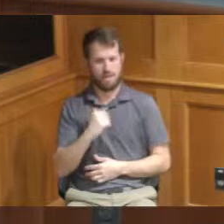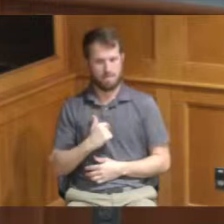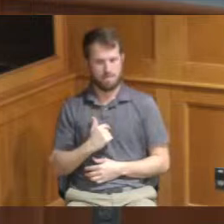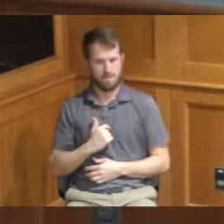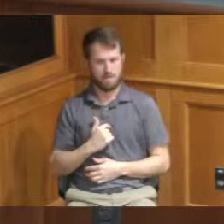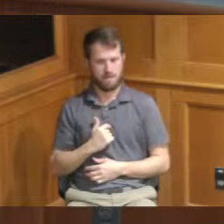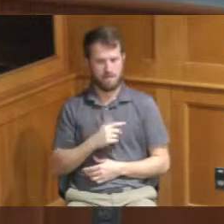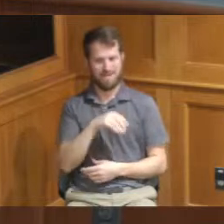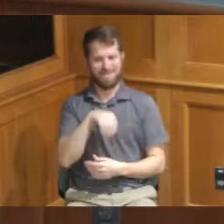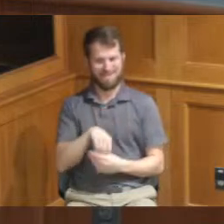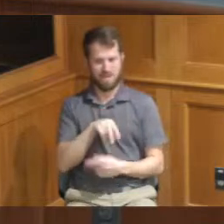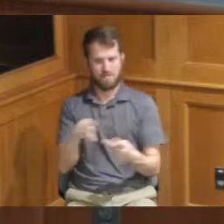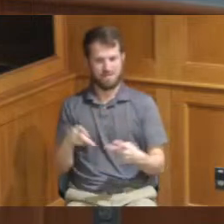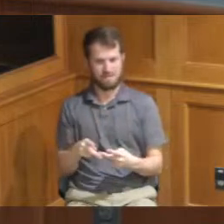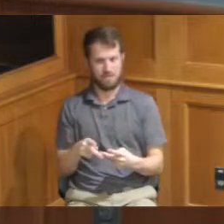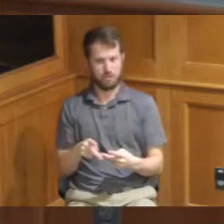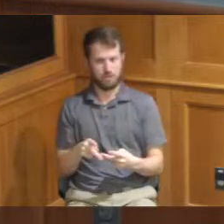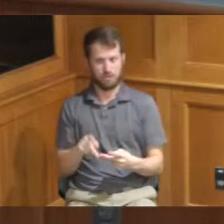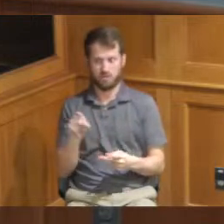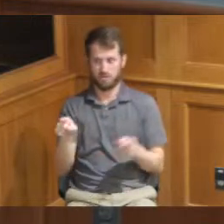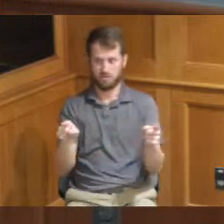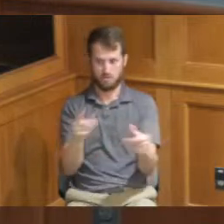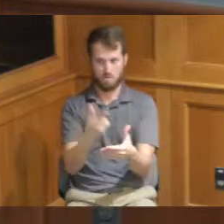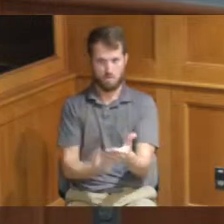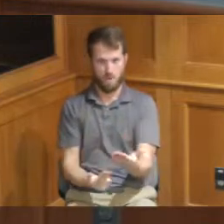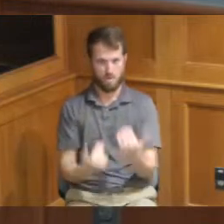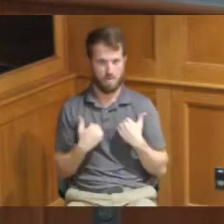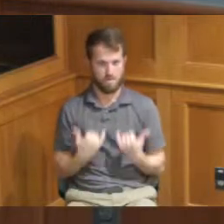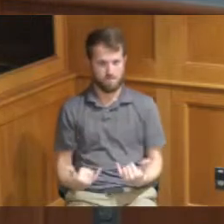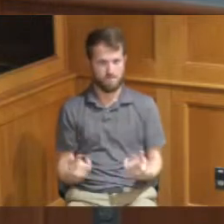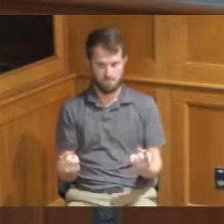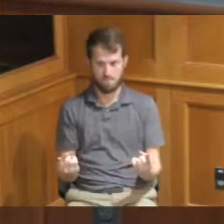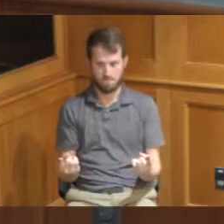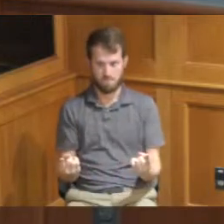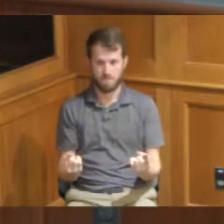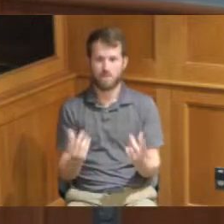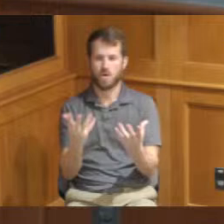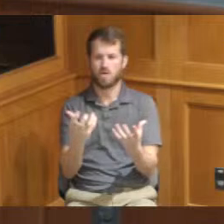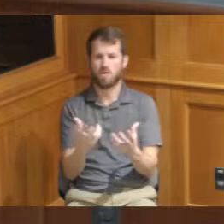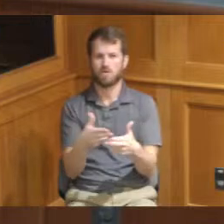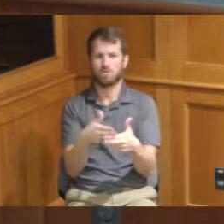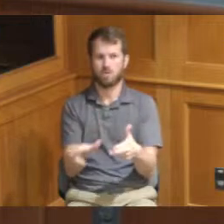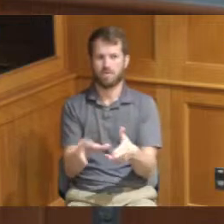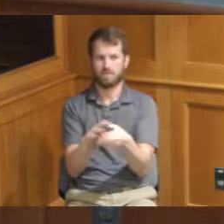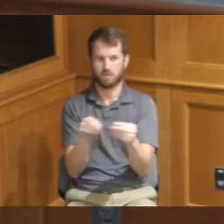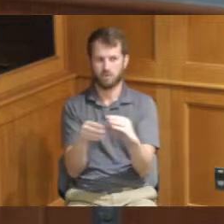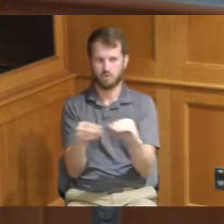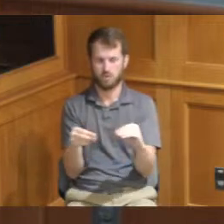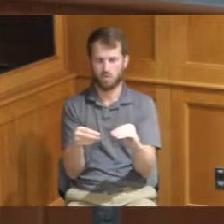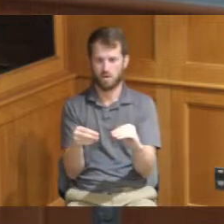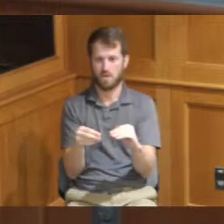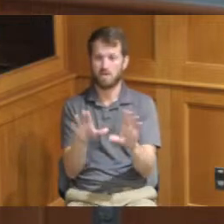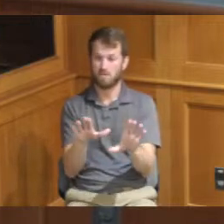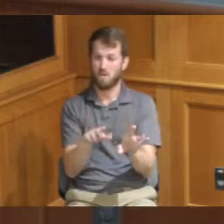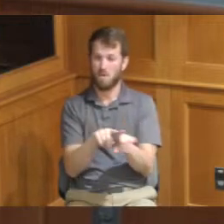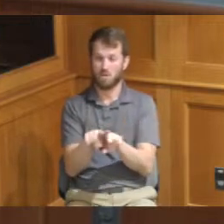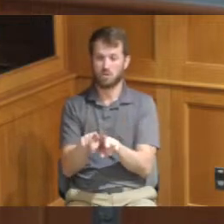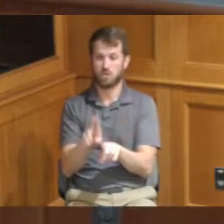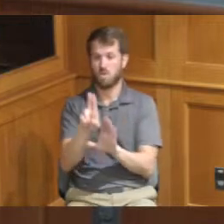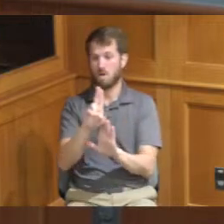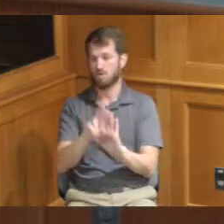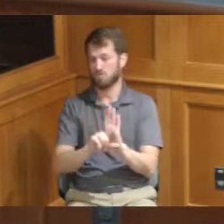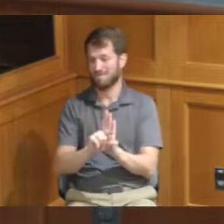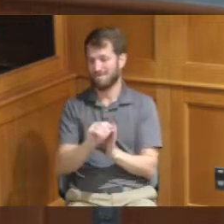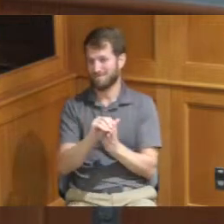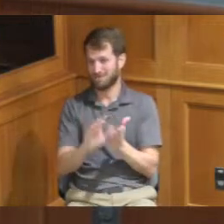positions like the ones both of you hold. And so I want to share a brief story, not to mention as an undergraduate